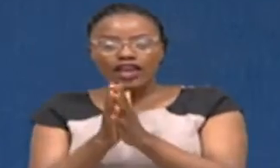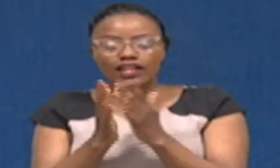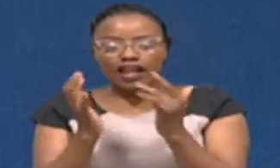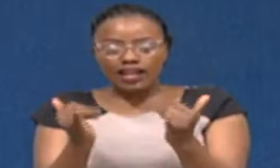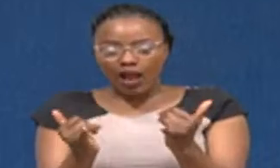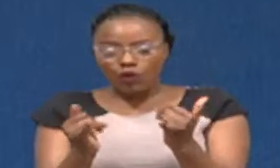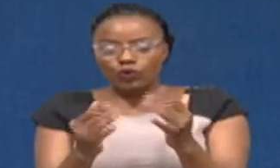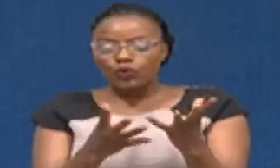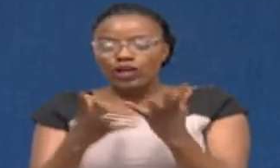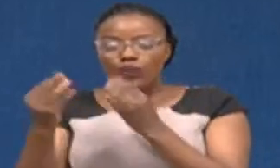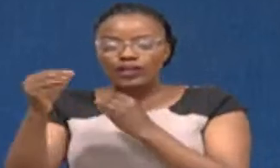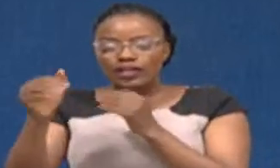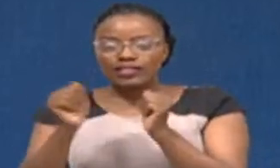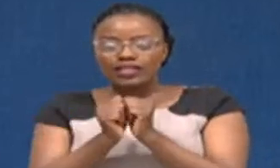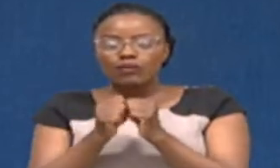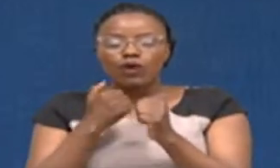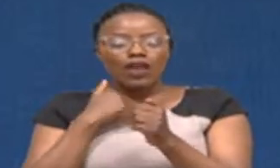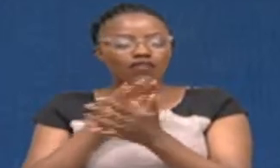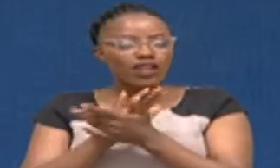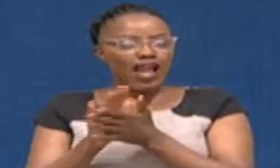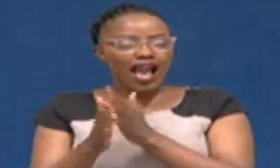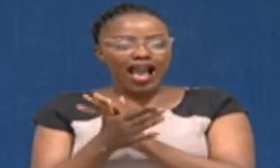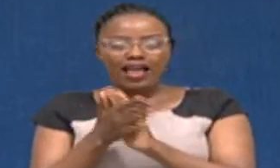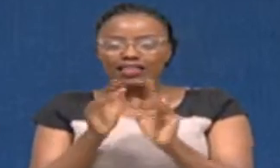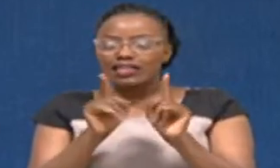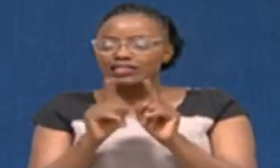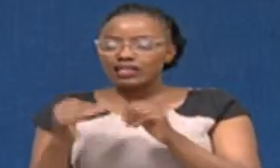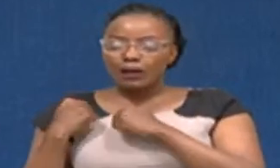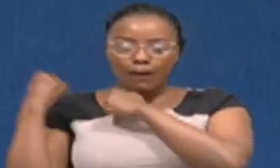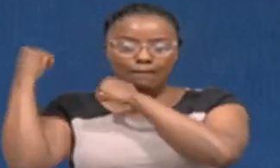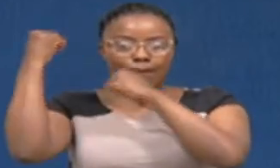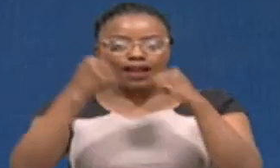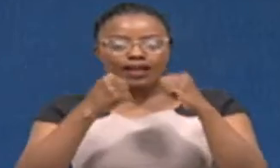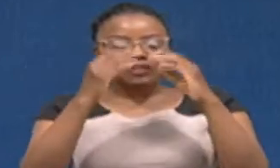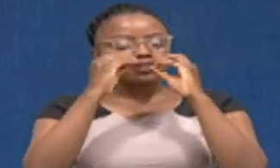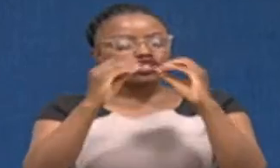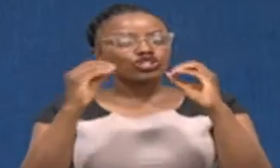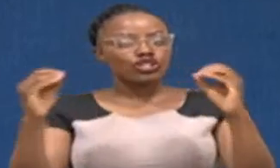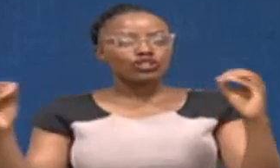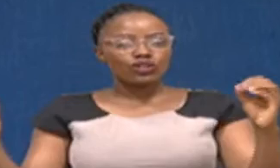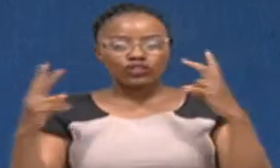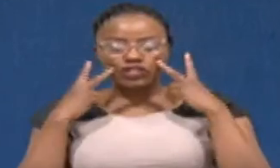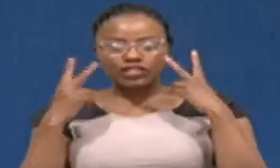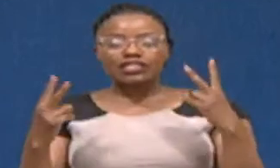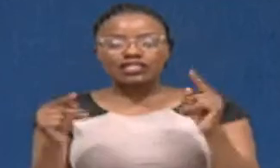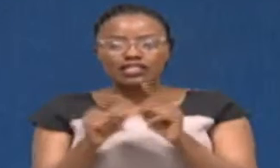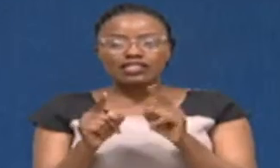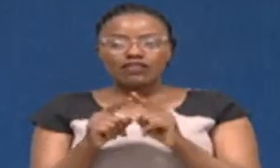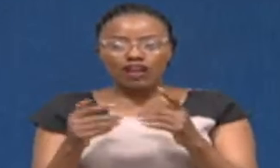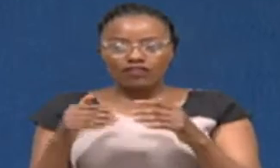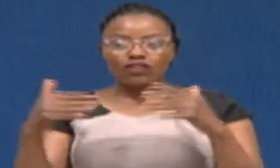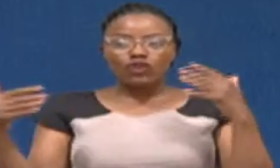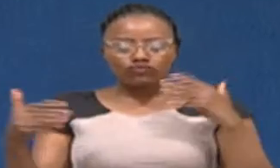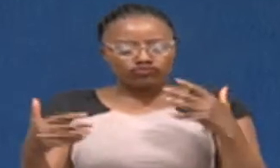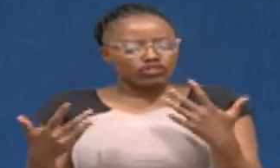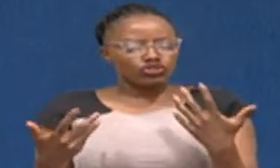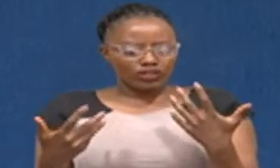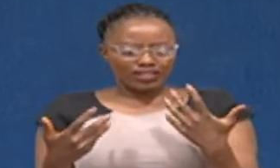we ended there with completely nothing, not even a blanket. You can see how this traumatizing this